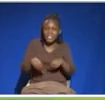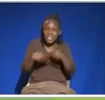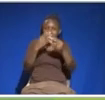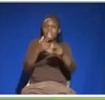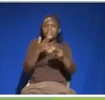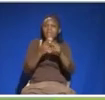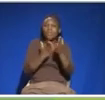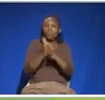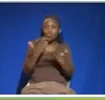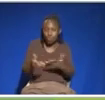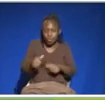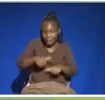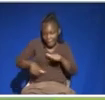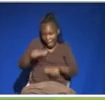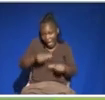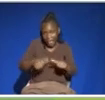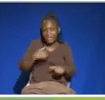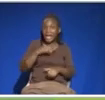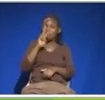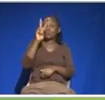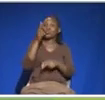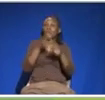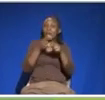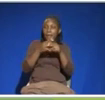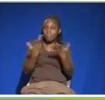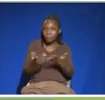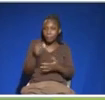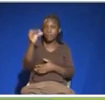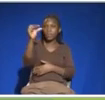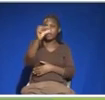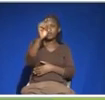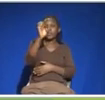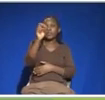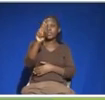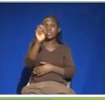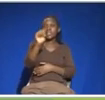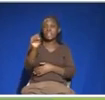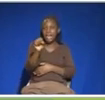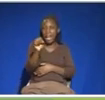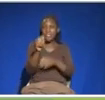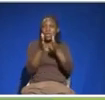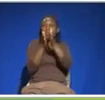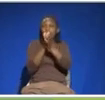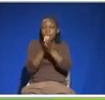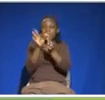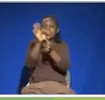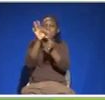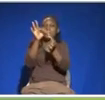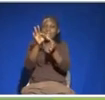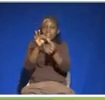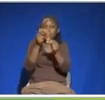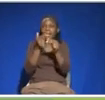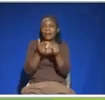identified by 2 names. That is the genus name and the specific